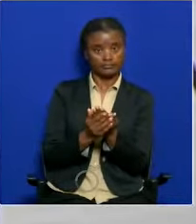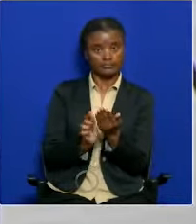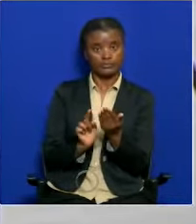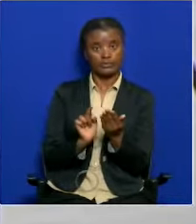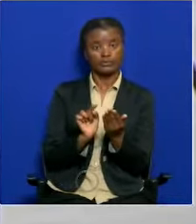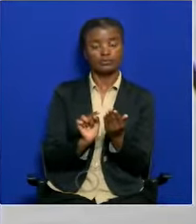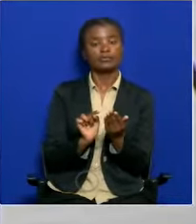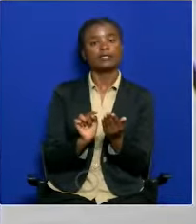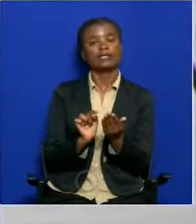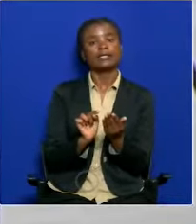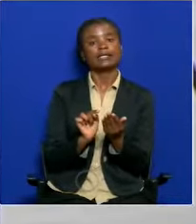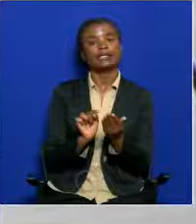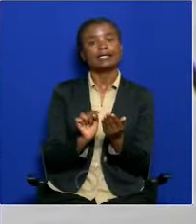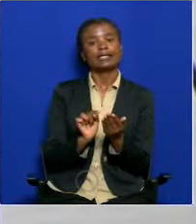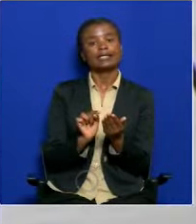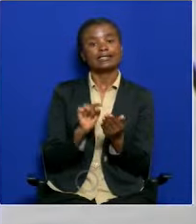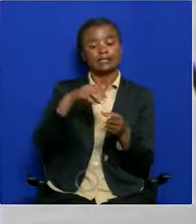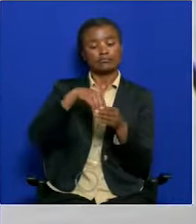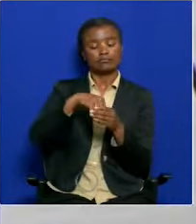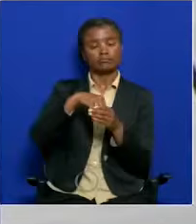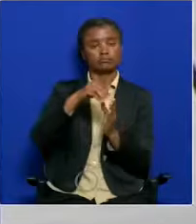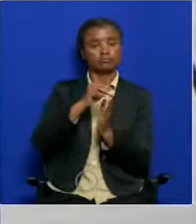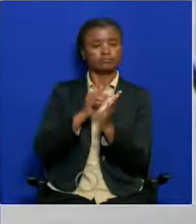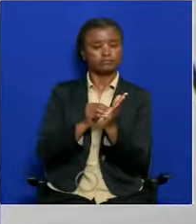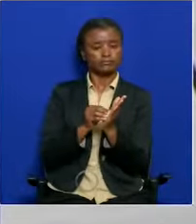containing materially similar contents